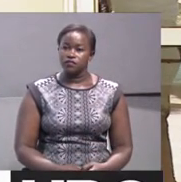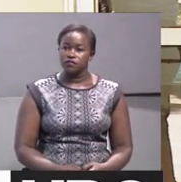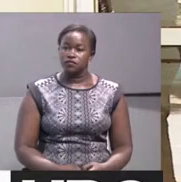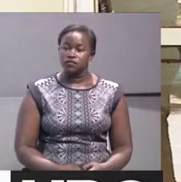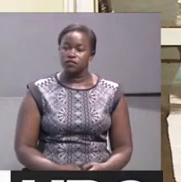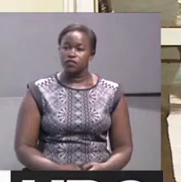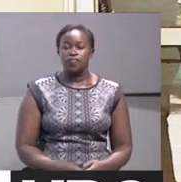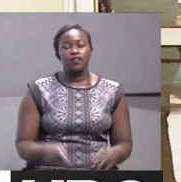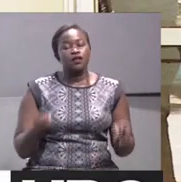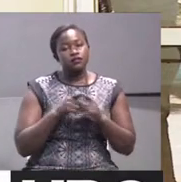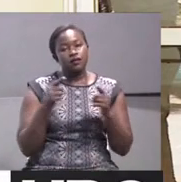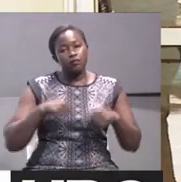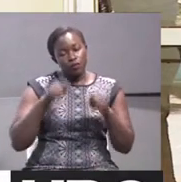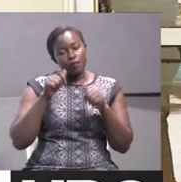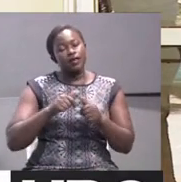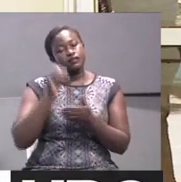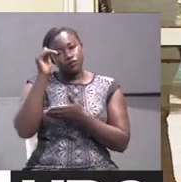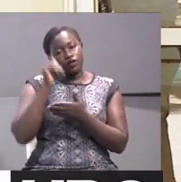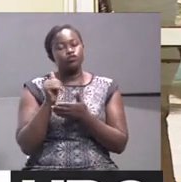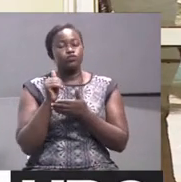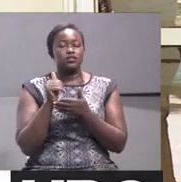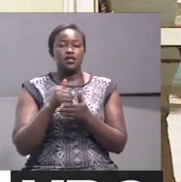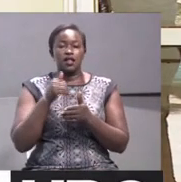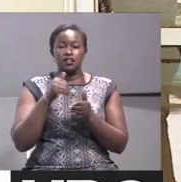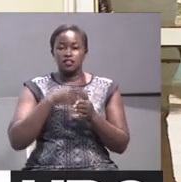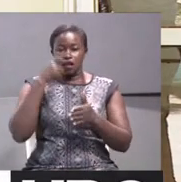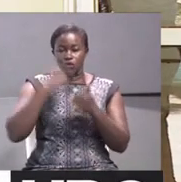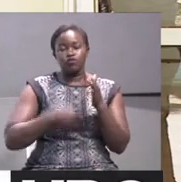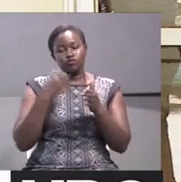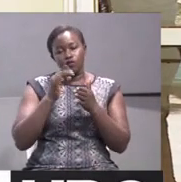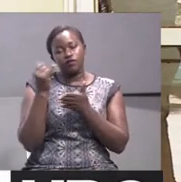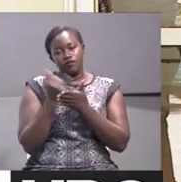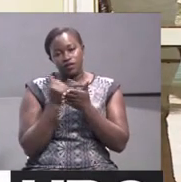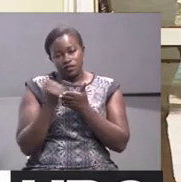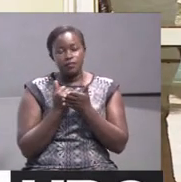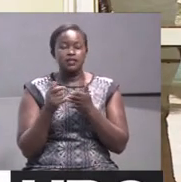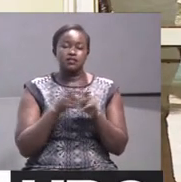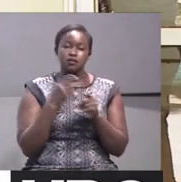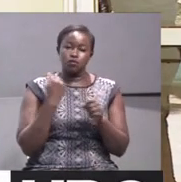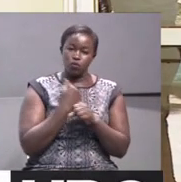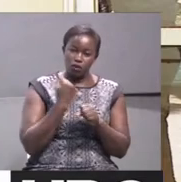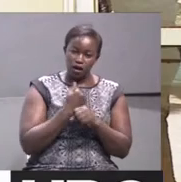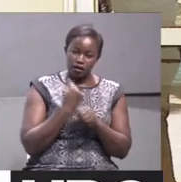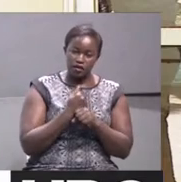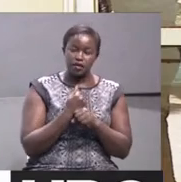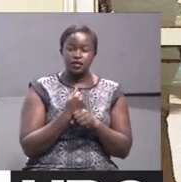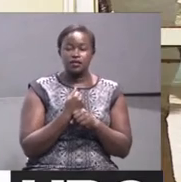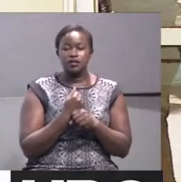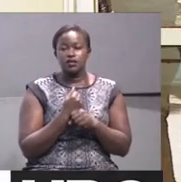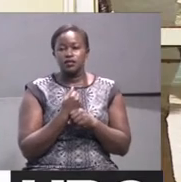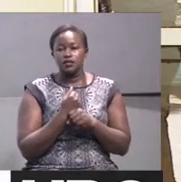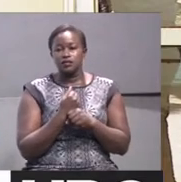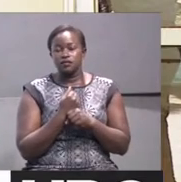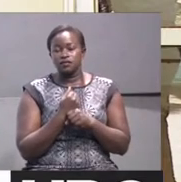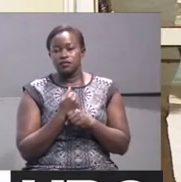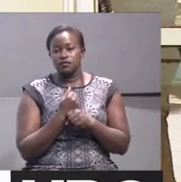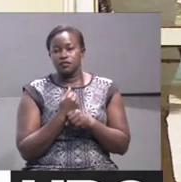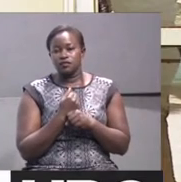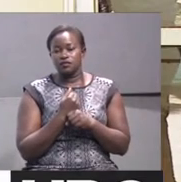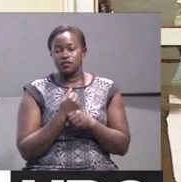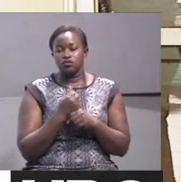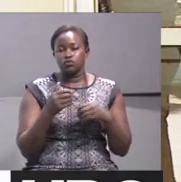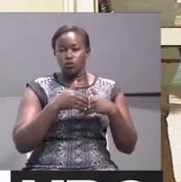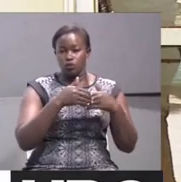the cost of investment, the cost of operating the fiber. So that's a fiber optic open access